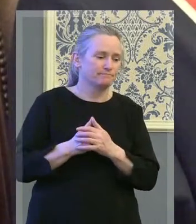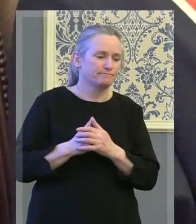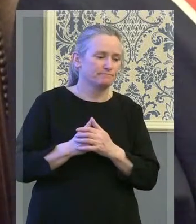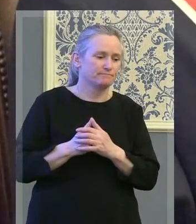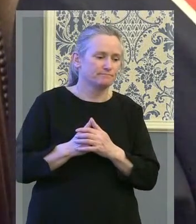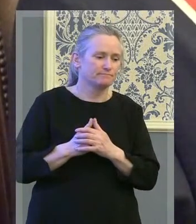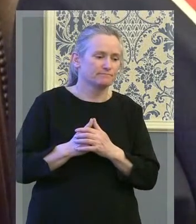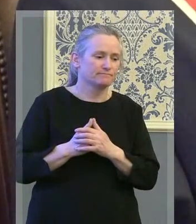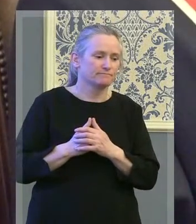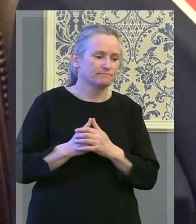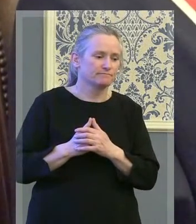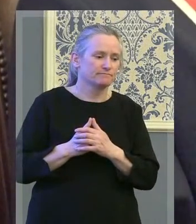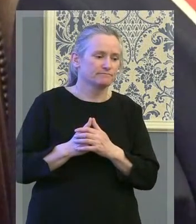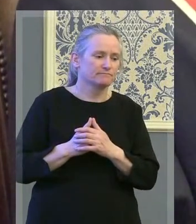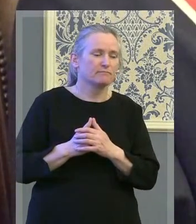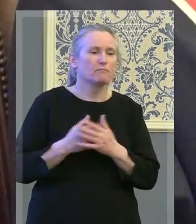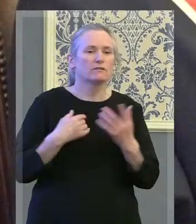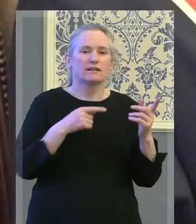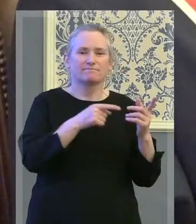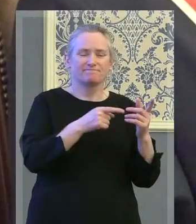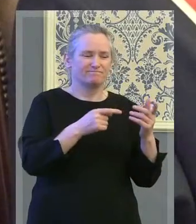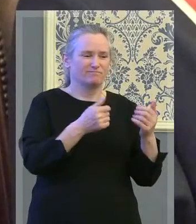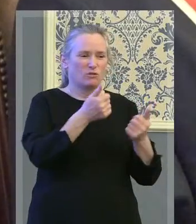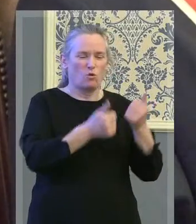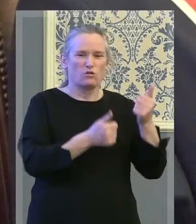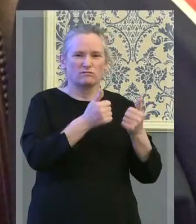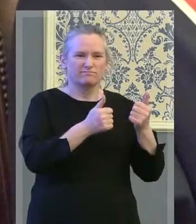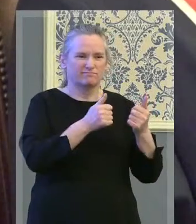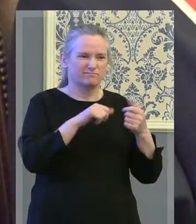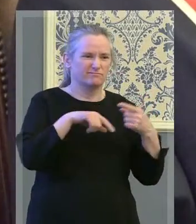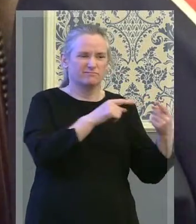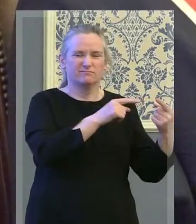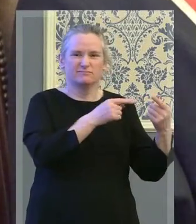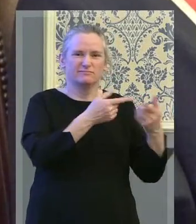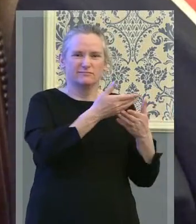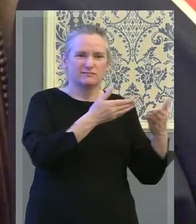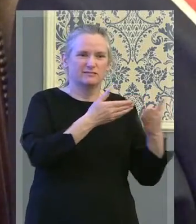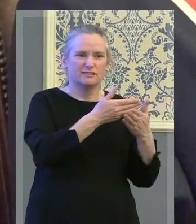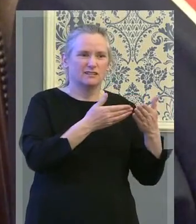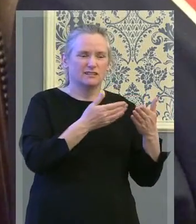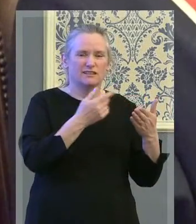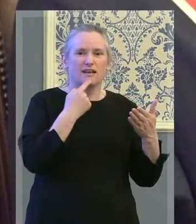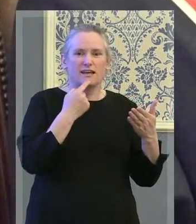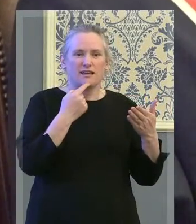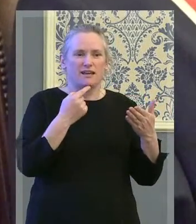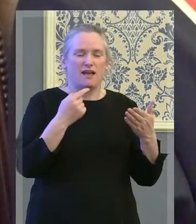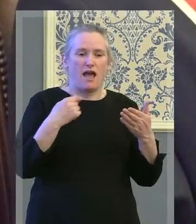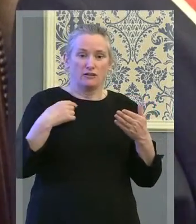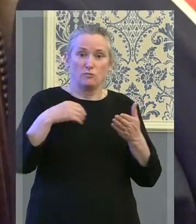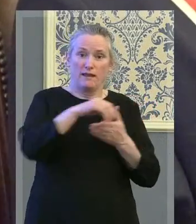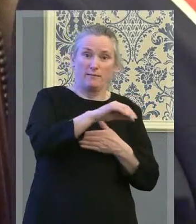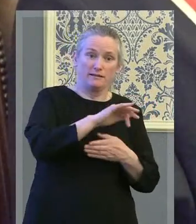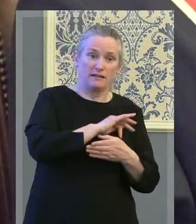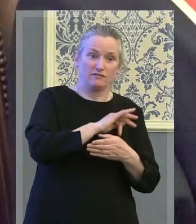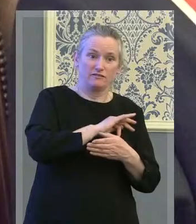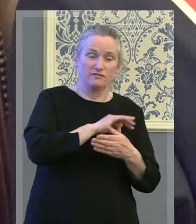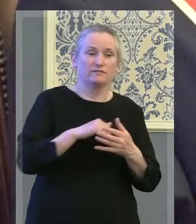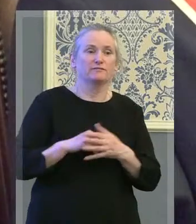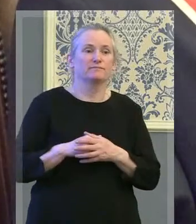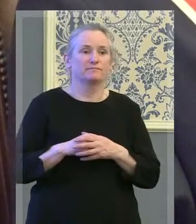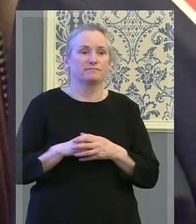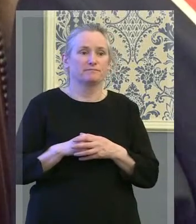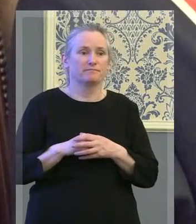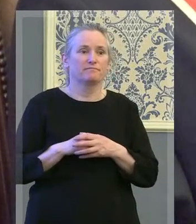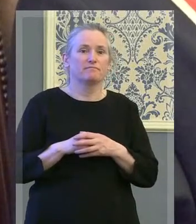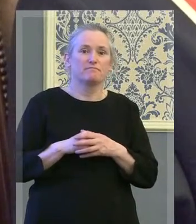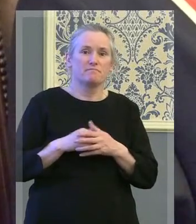I took the view that if I'd lost the case, I would be financially in a position to pay for it. And to help me do that, the writer's exemption